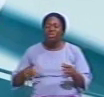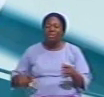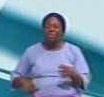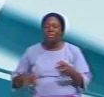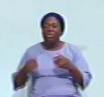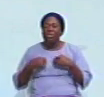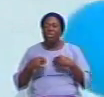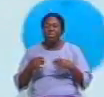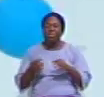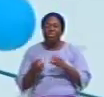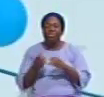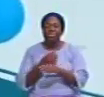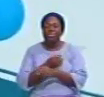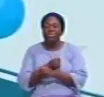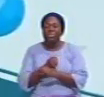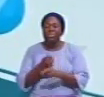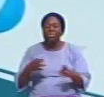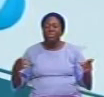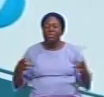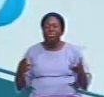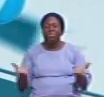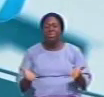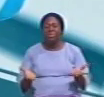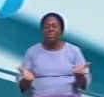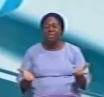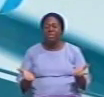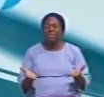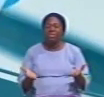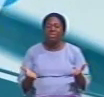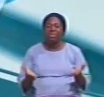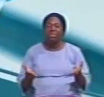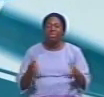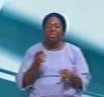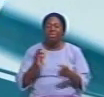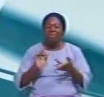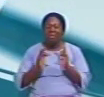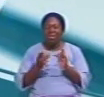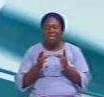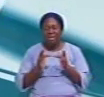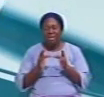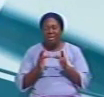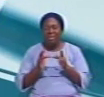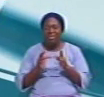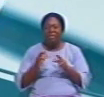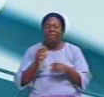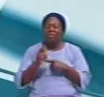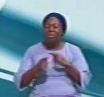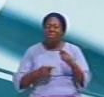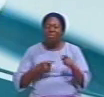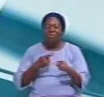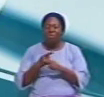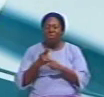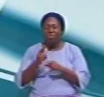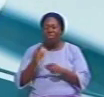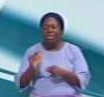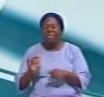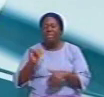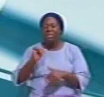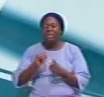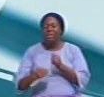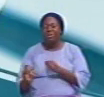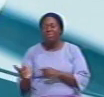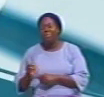this particular place, in the Alpha location, online, and globally, in all the